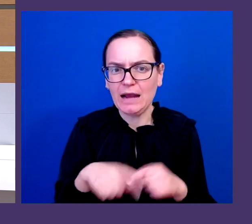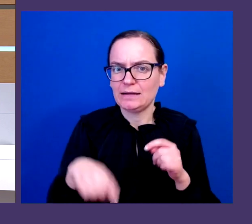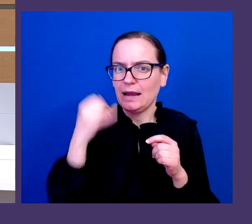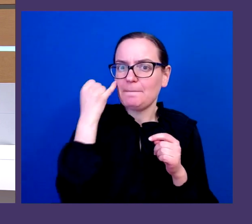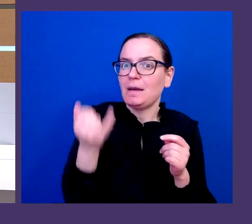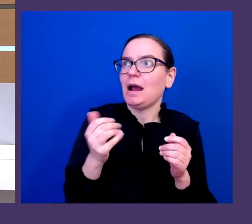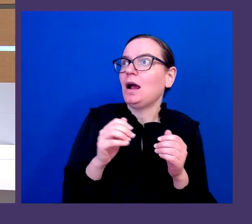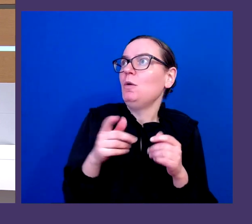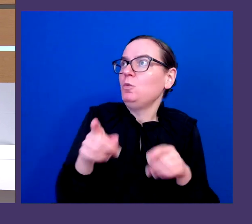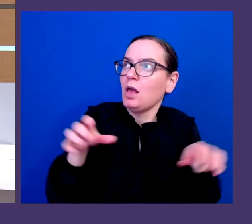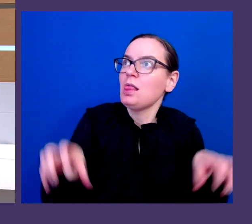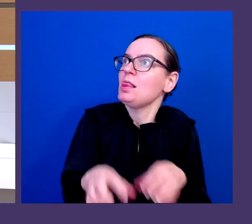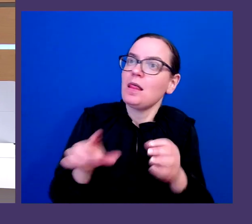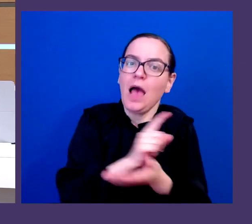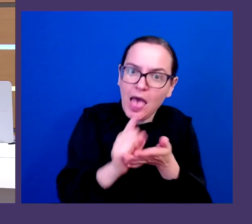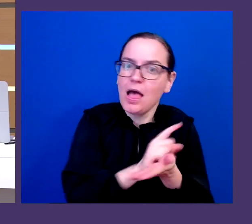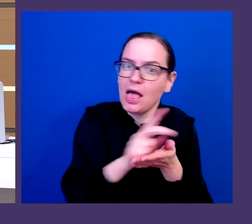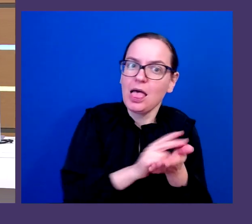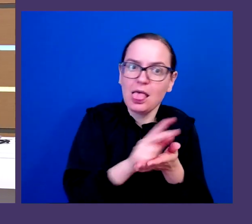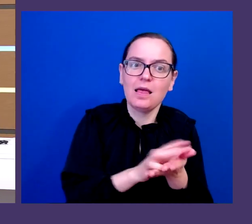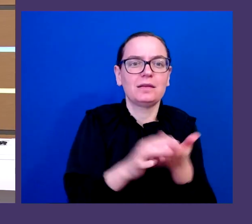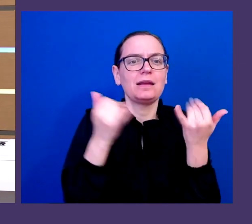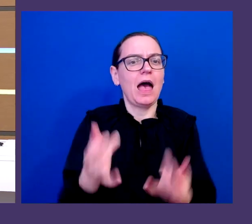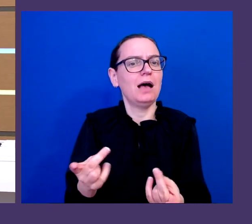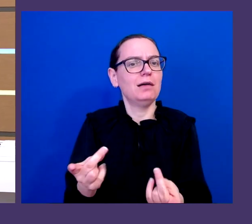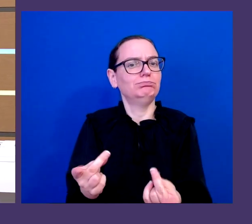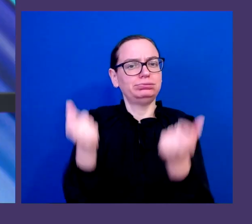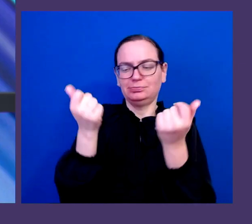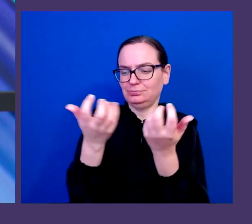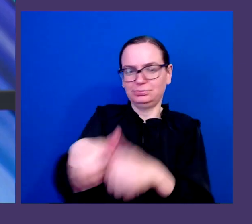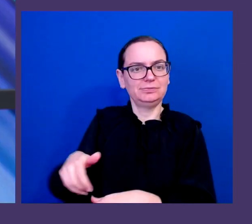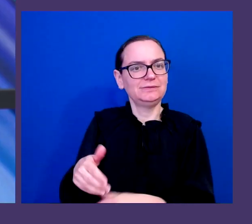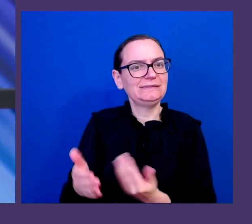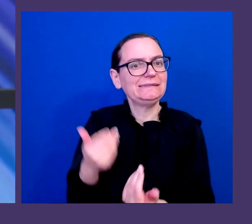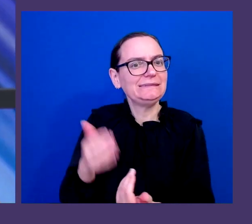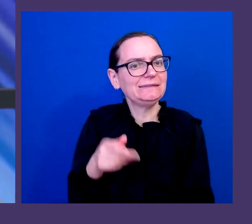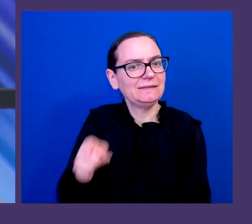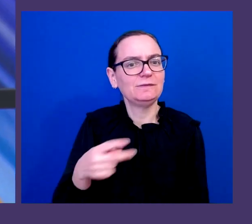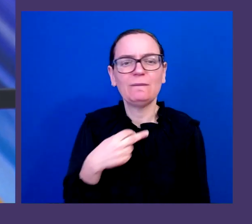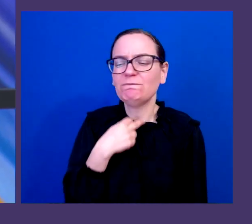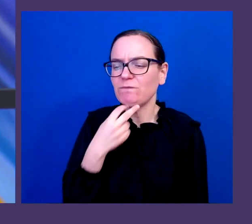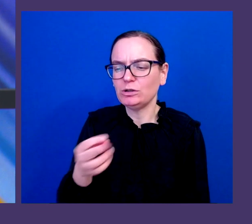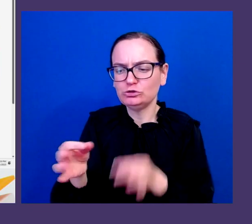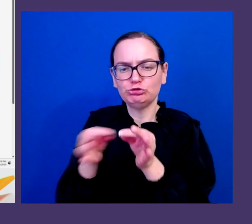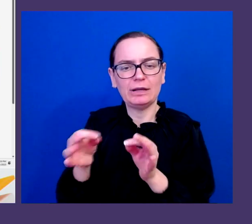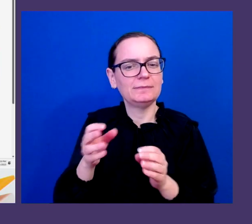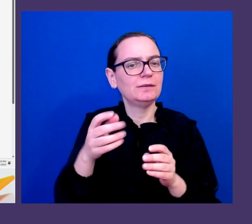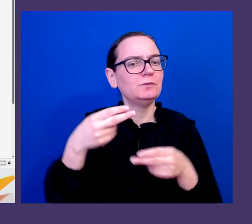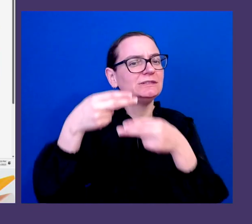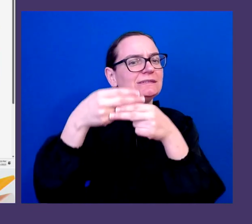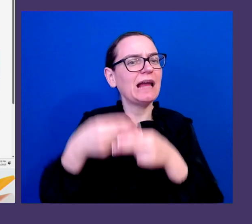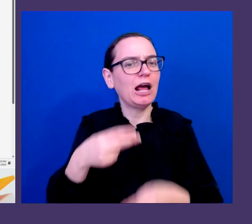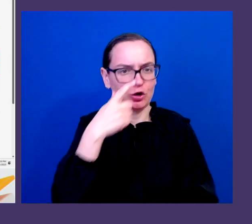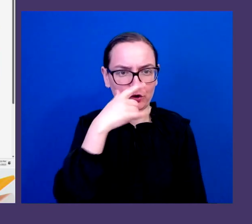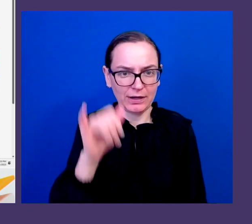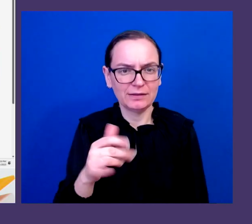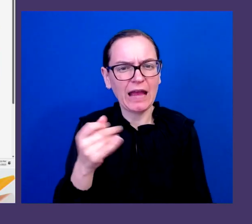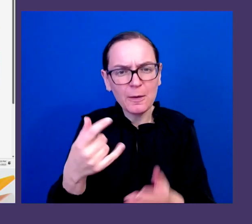do it the new way with Copilot. Yes, I would love to. Okay. So I'm going to show click blank